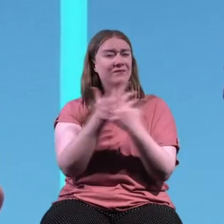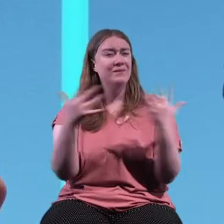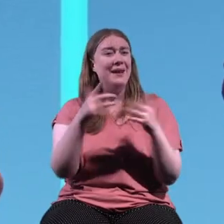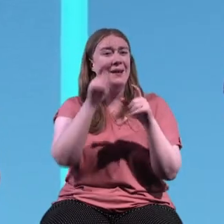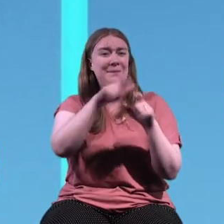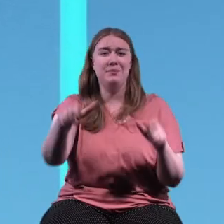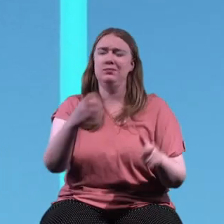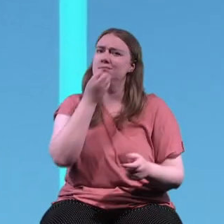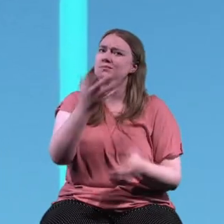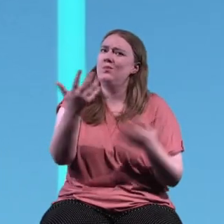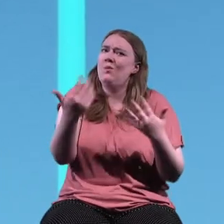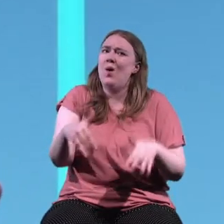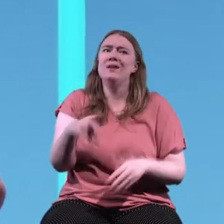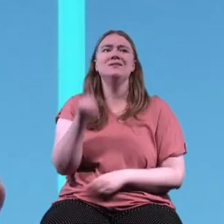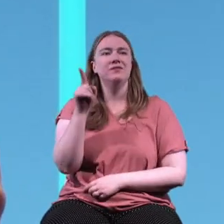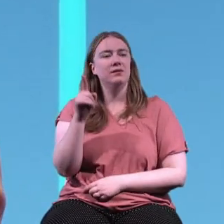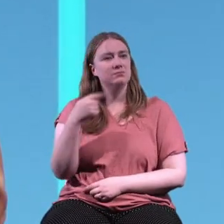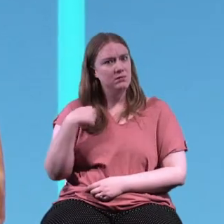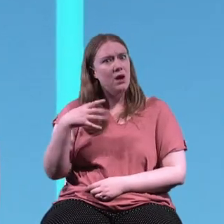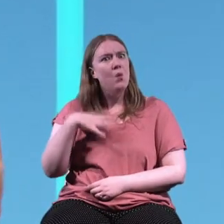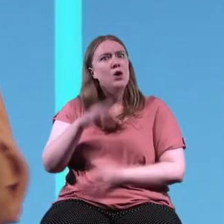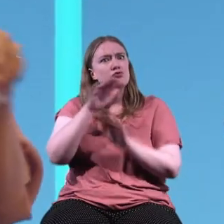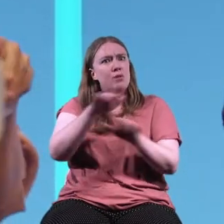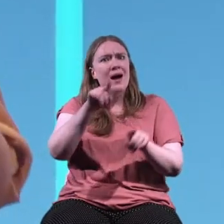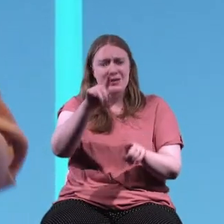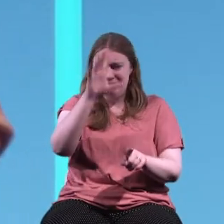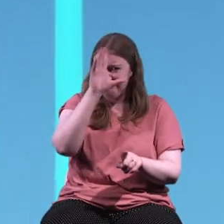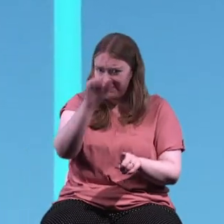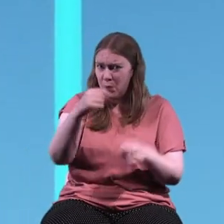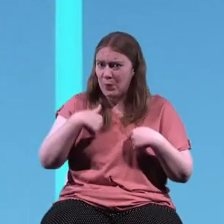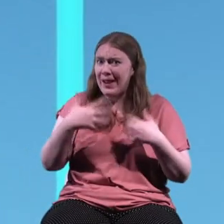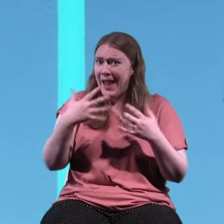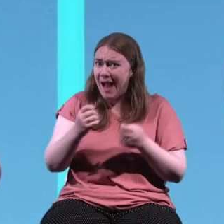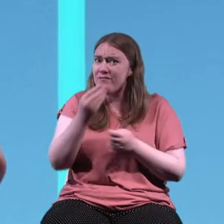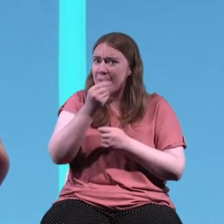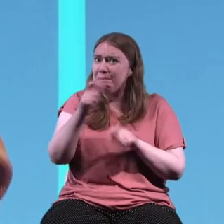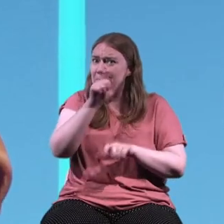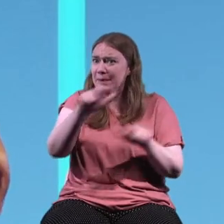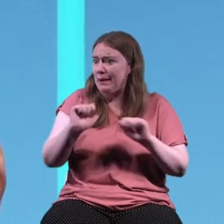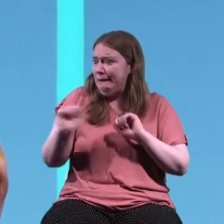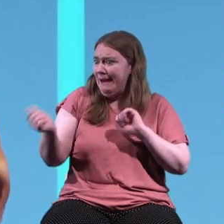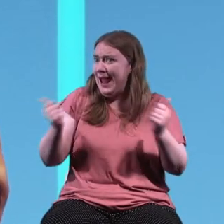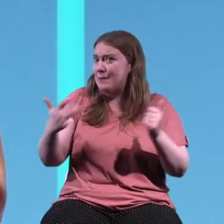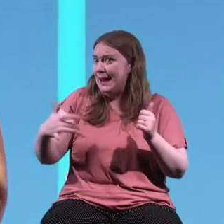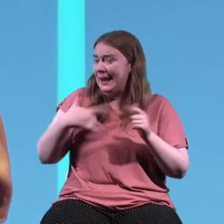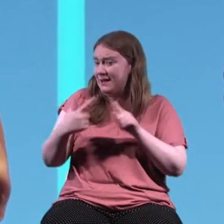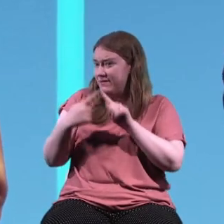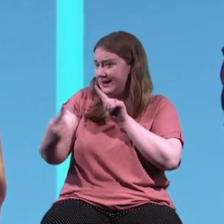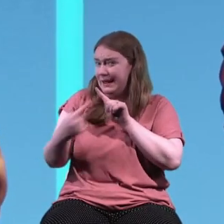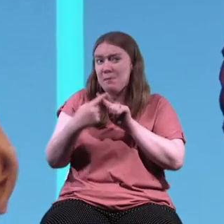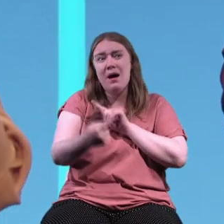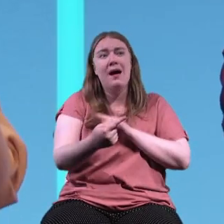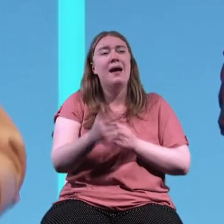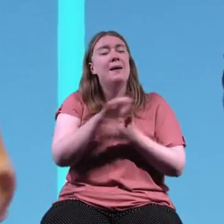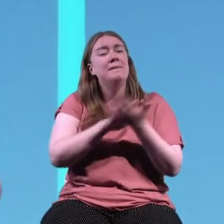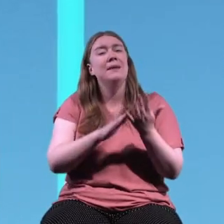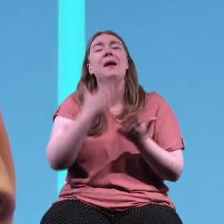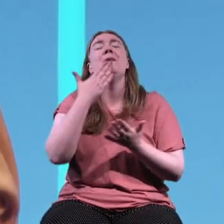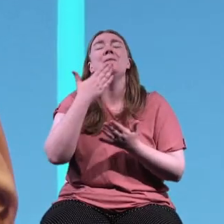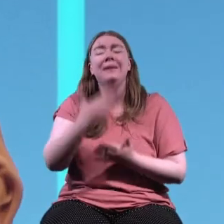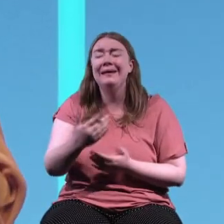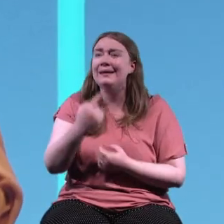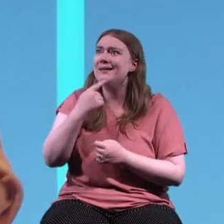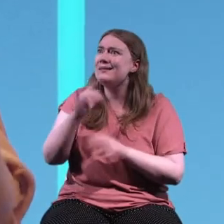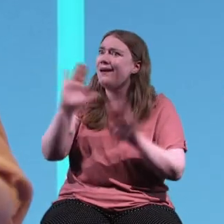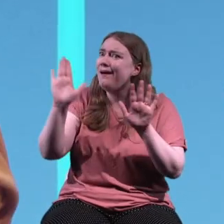I just want to remind you that we do have neighbours who are living close by. So what I'd ask is, please be friendly